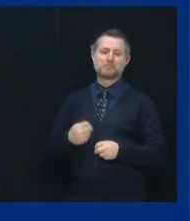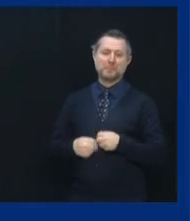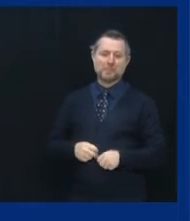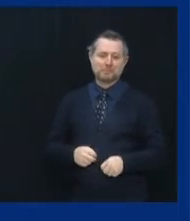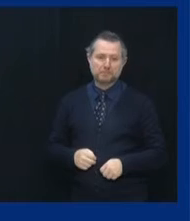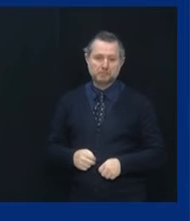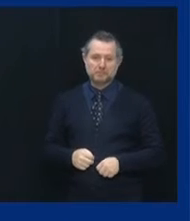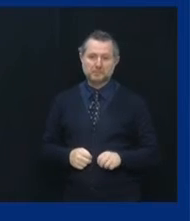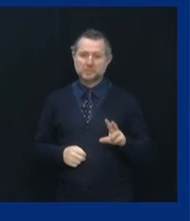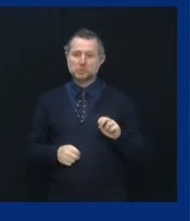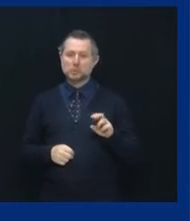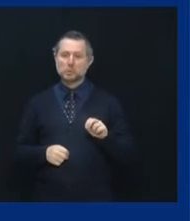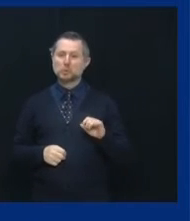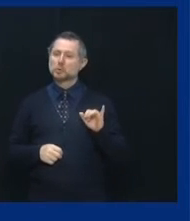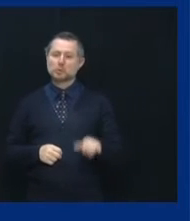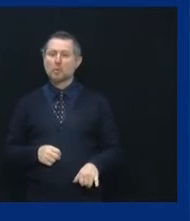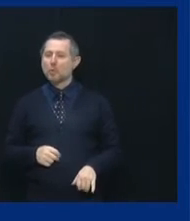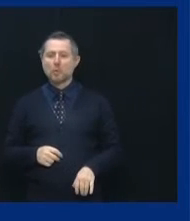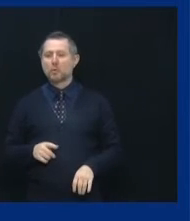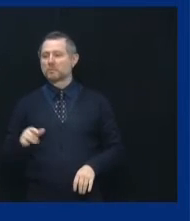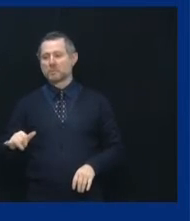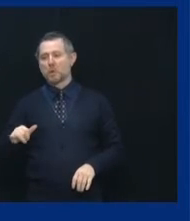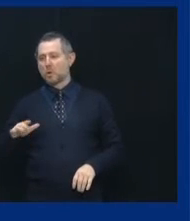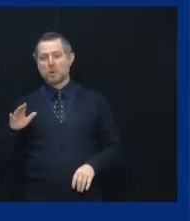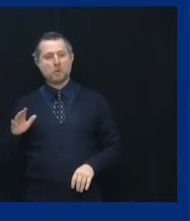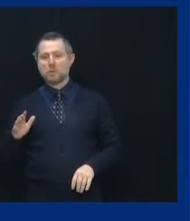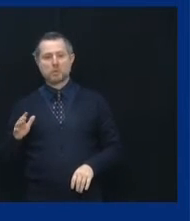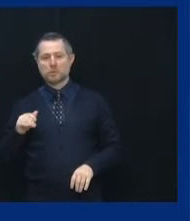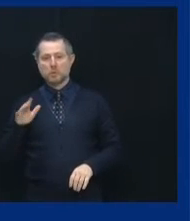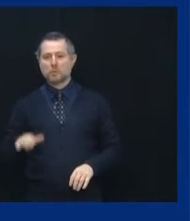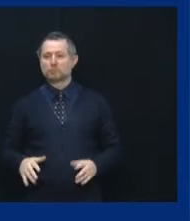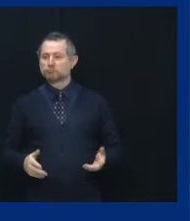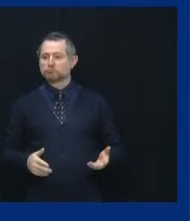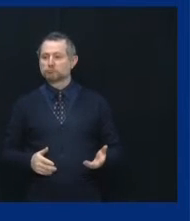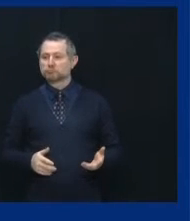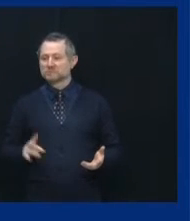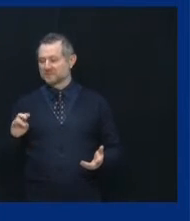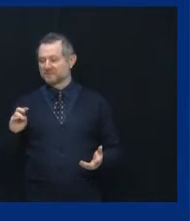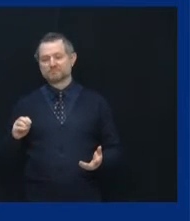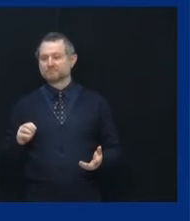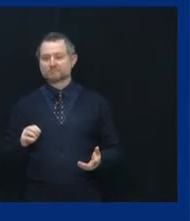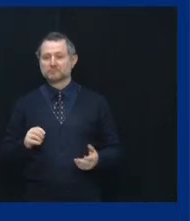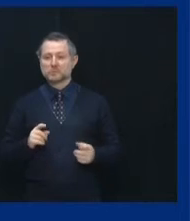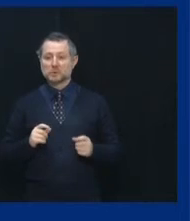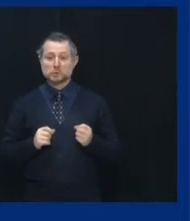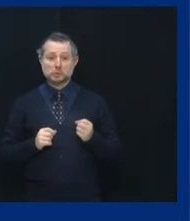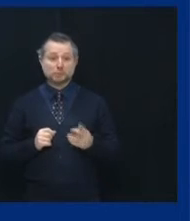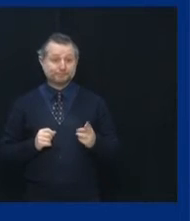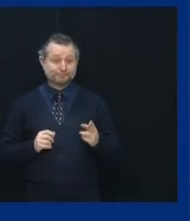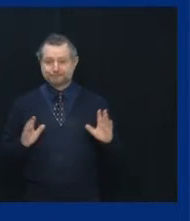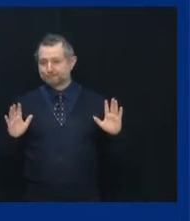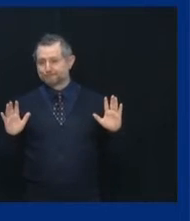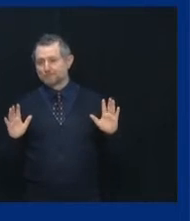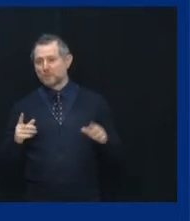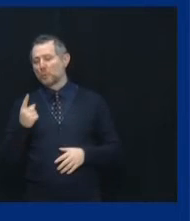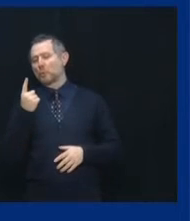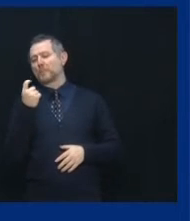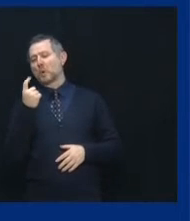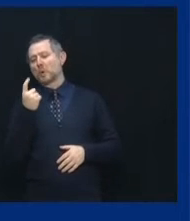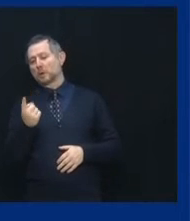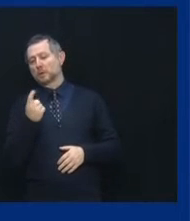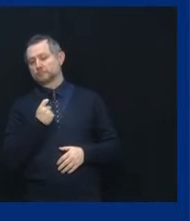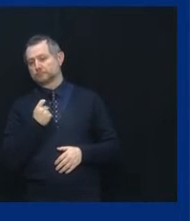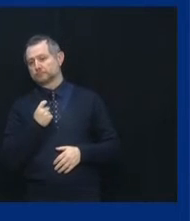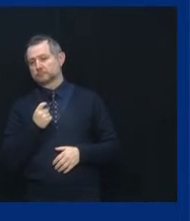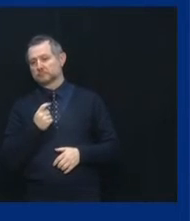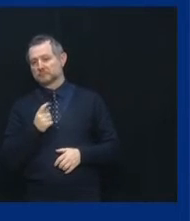low percentage to operate a hospital. Okay? Let's take one more question, or was